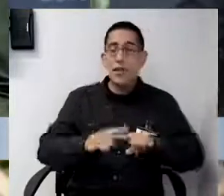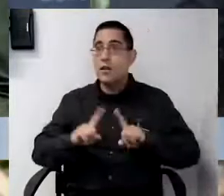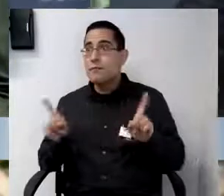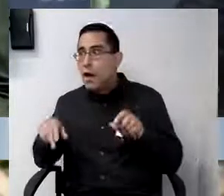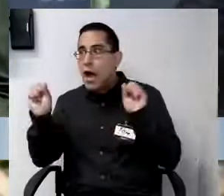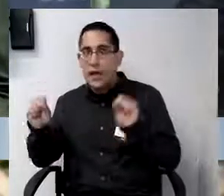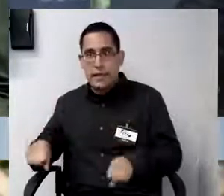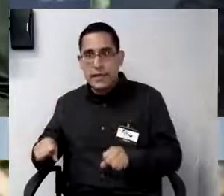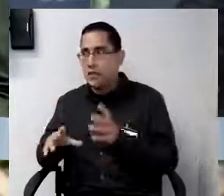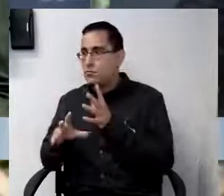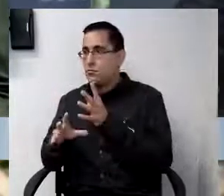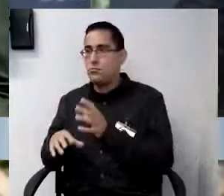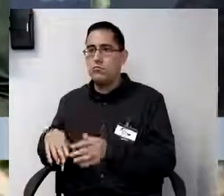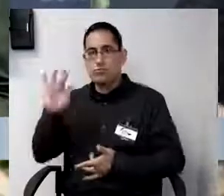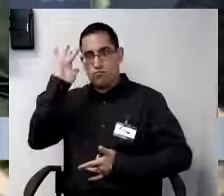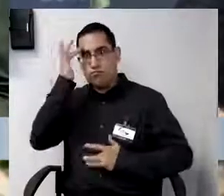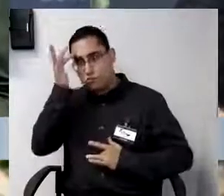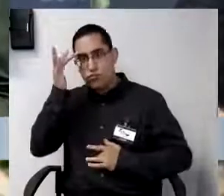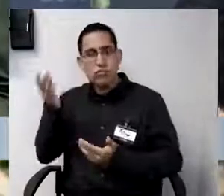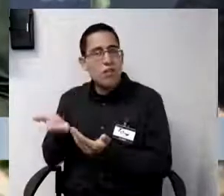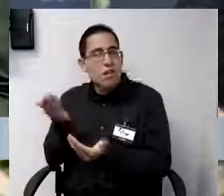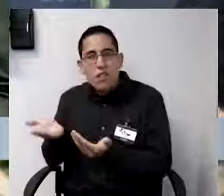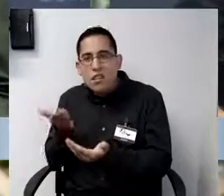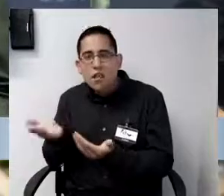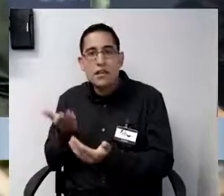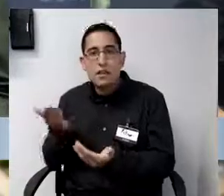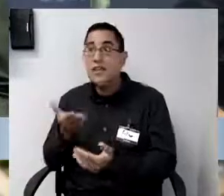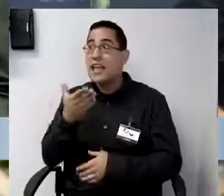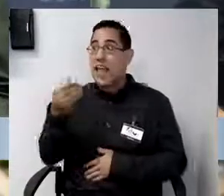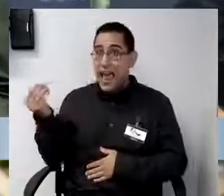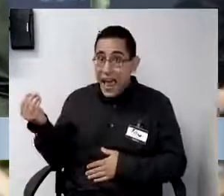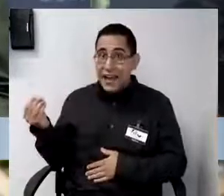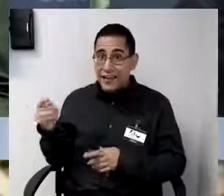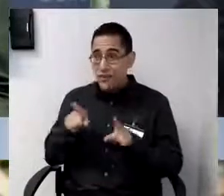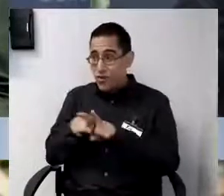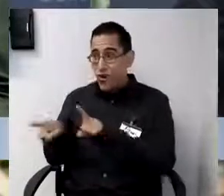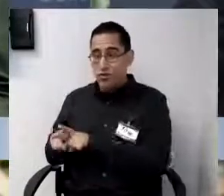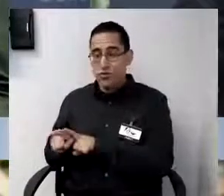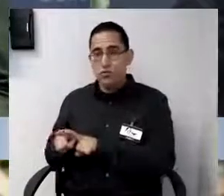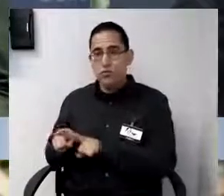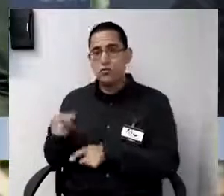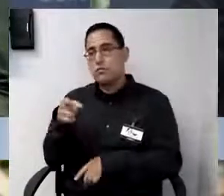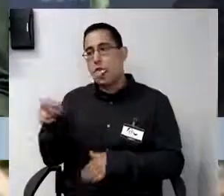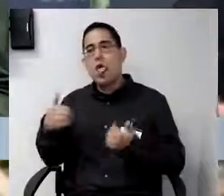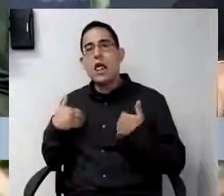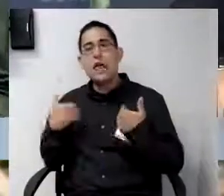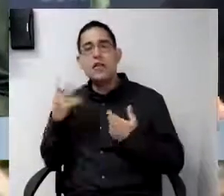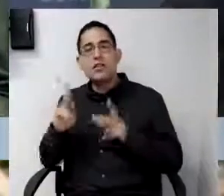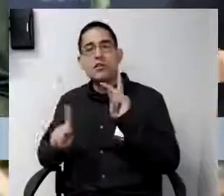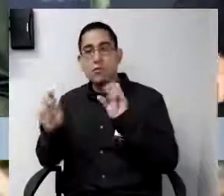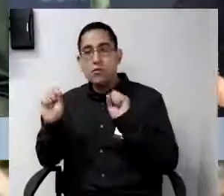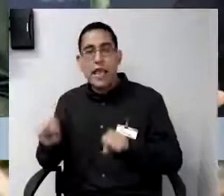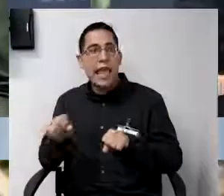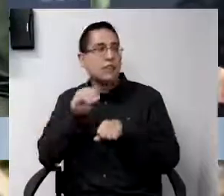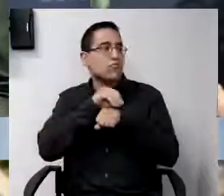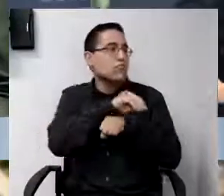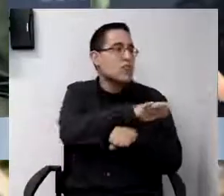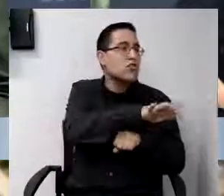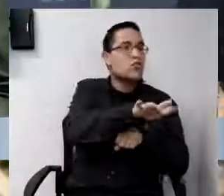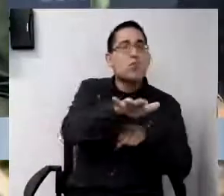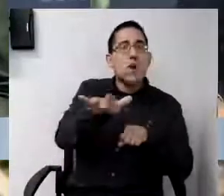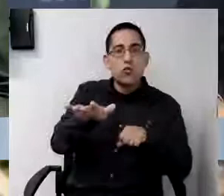then exposing elderly folks to the virus. Mm-hmm. So that's what we're seeing